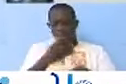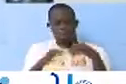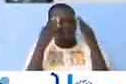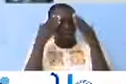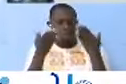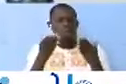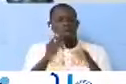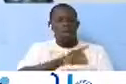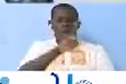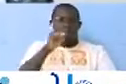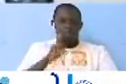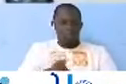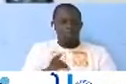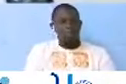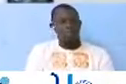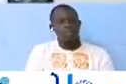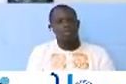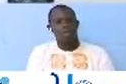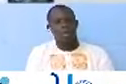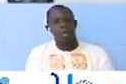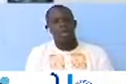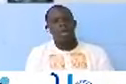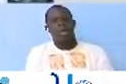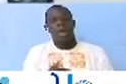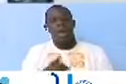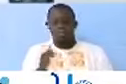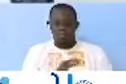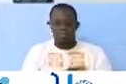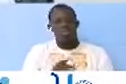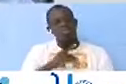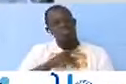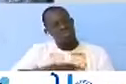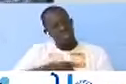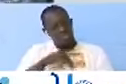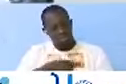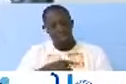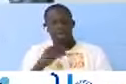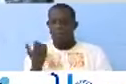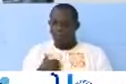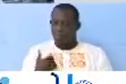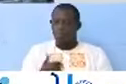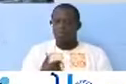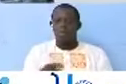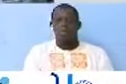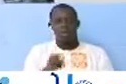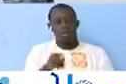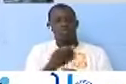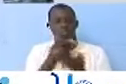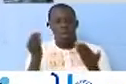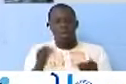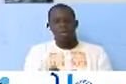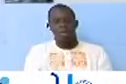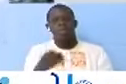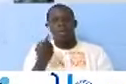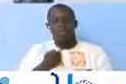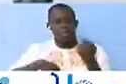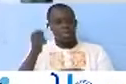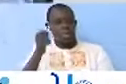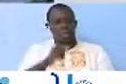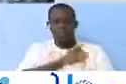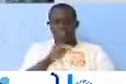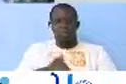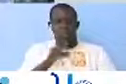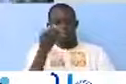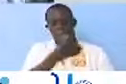the place. Because I used to pity people. That was why I was not selling it